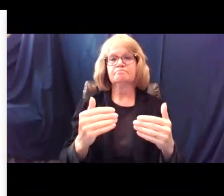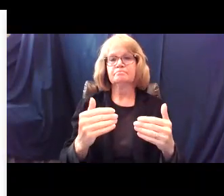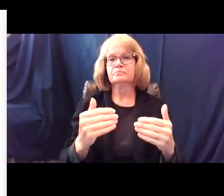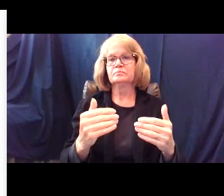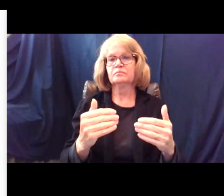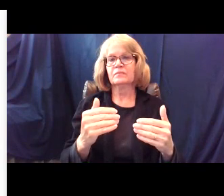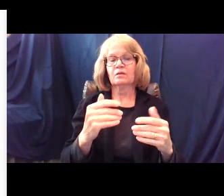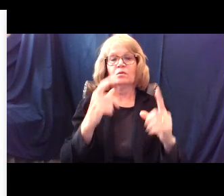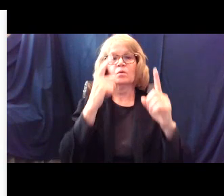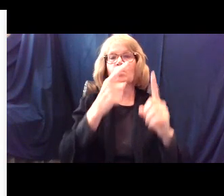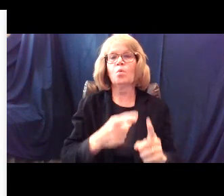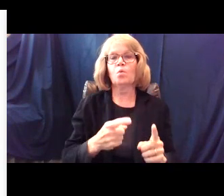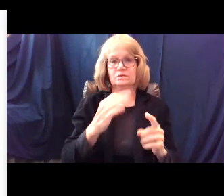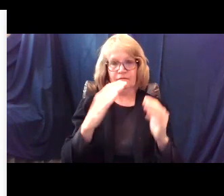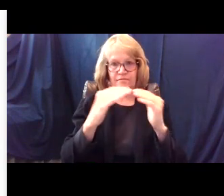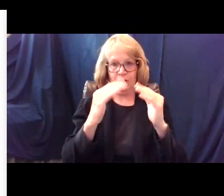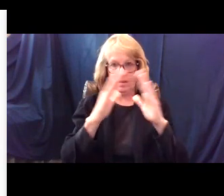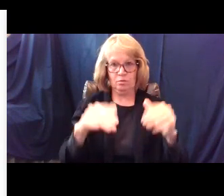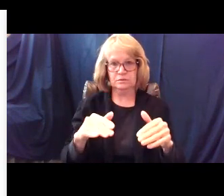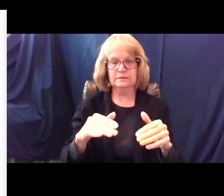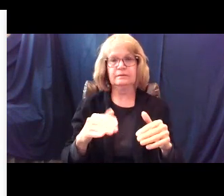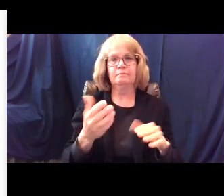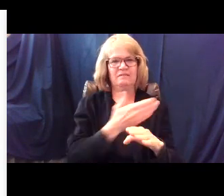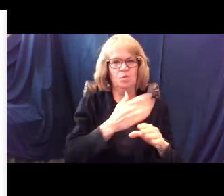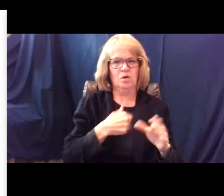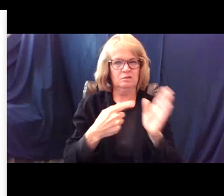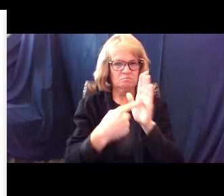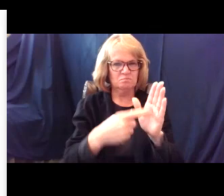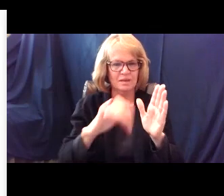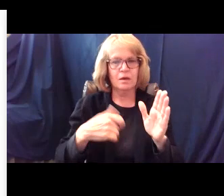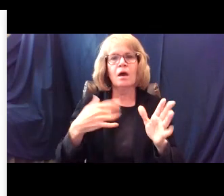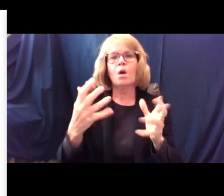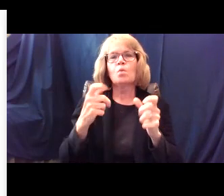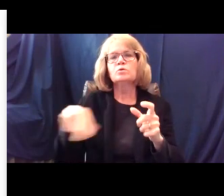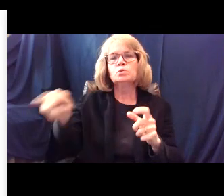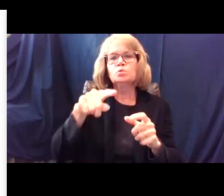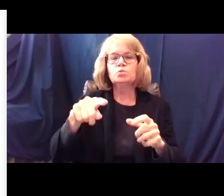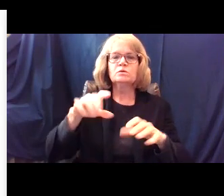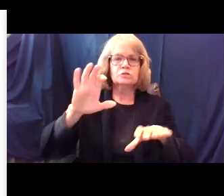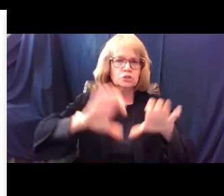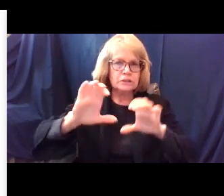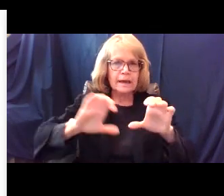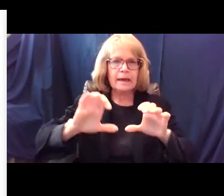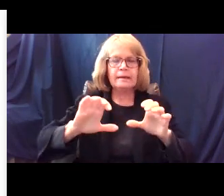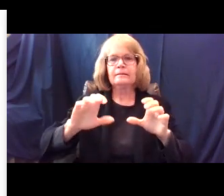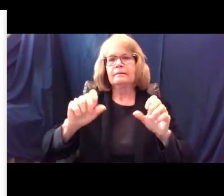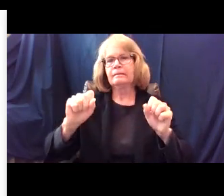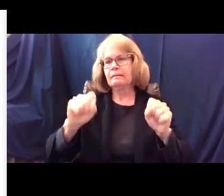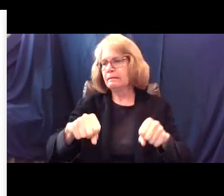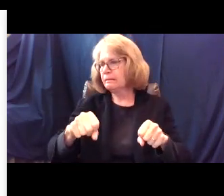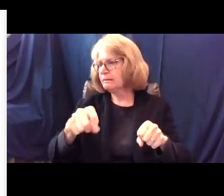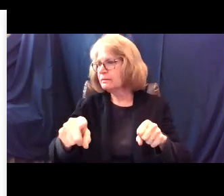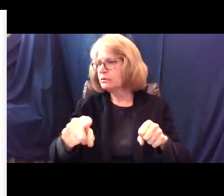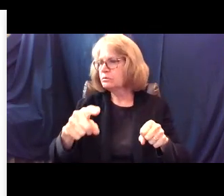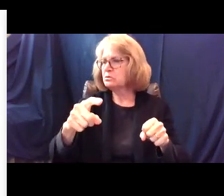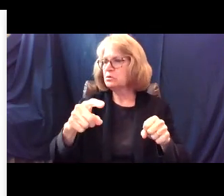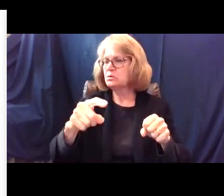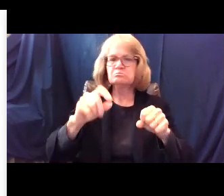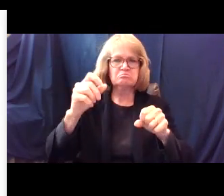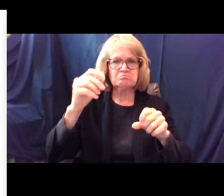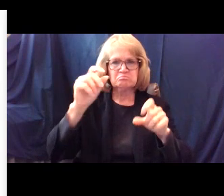the goals of fair housing, I'd love to hear from all of you in the chat. Would you be able to share with me what you believe the goal of